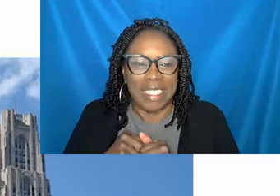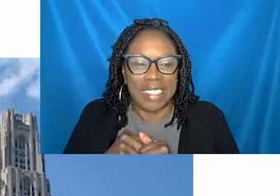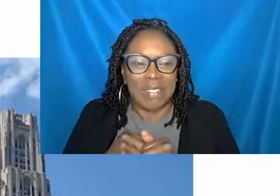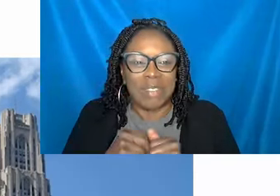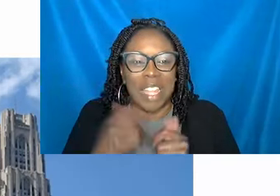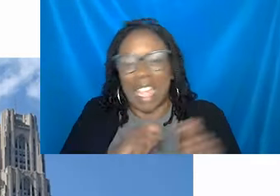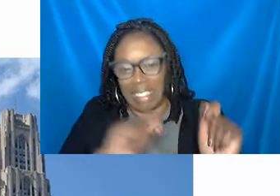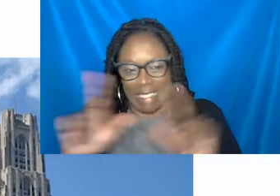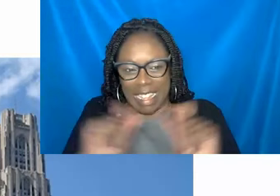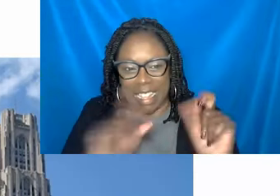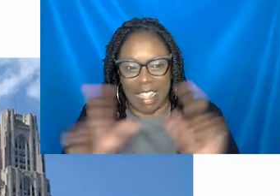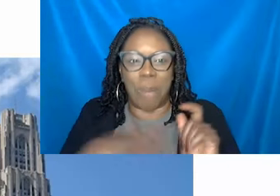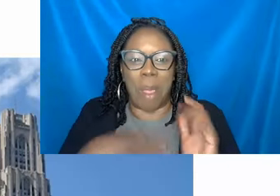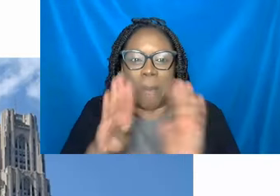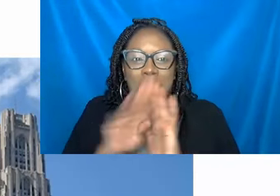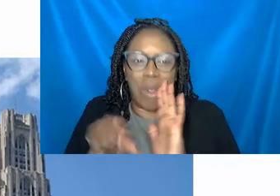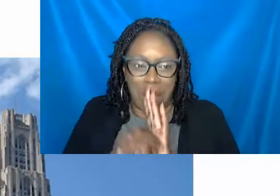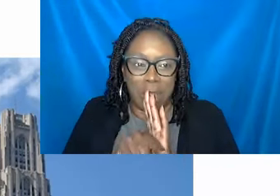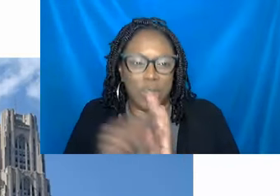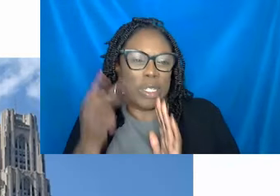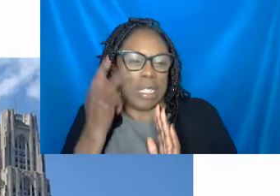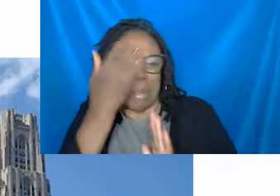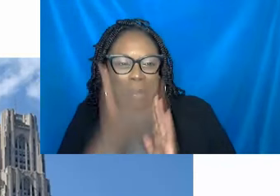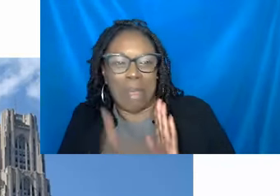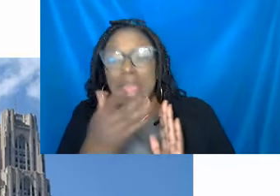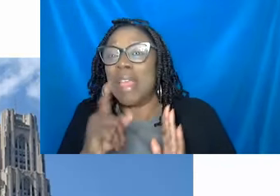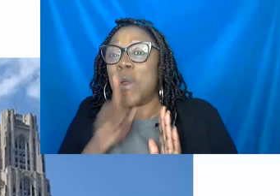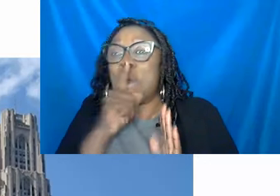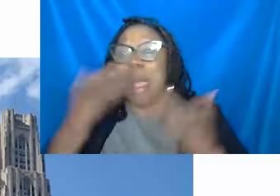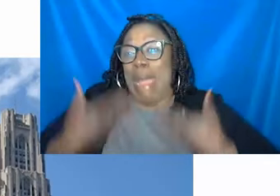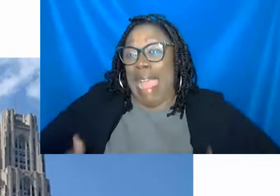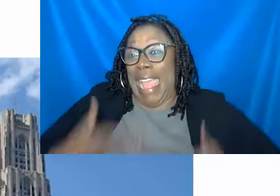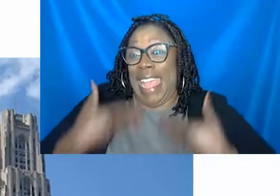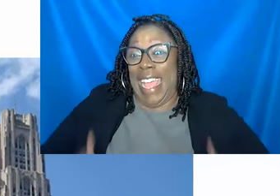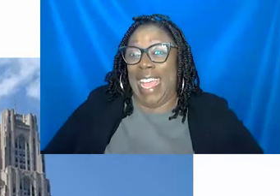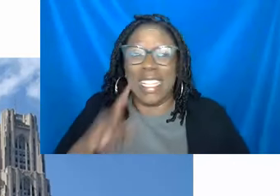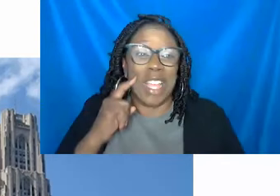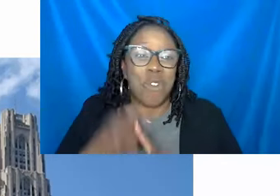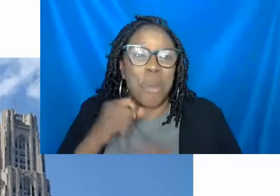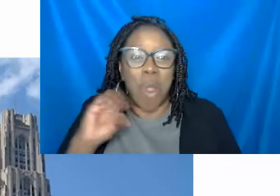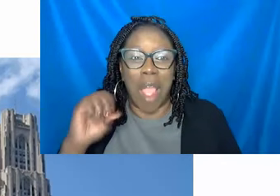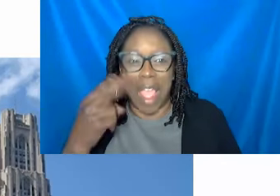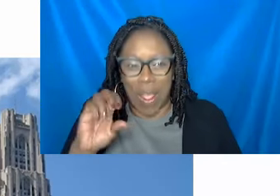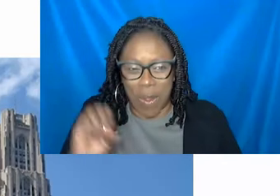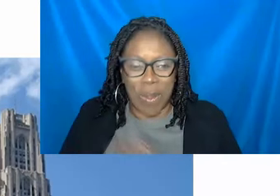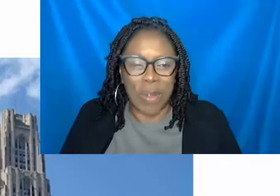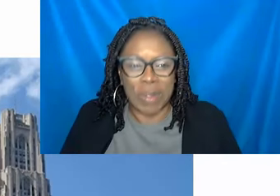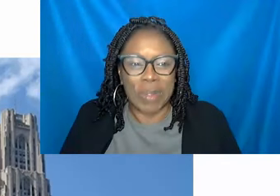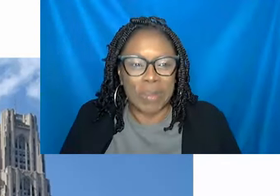of my background for a little bit of credibility. Okay. I'm from Youngstown, Ohio. I went to